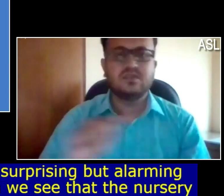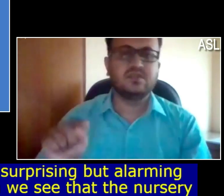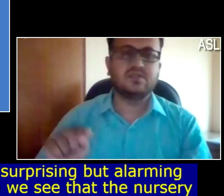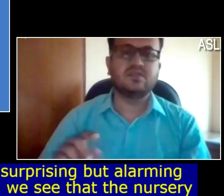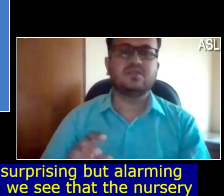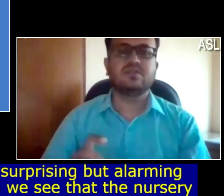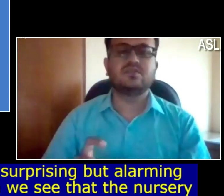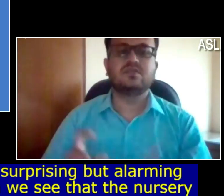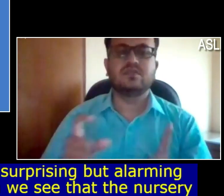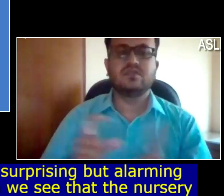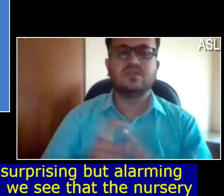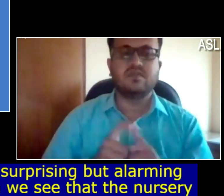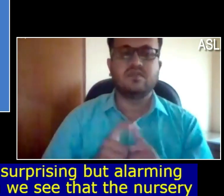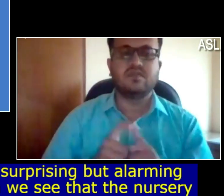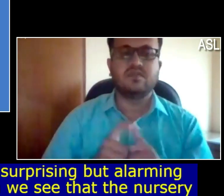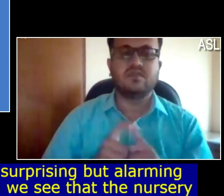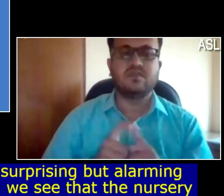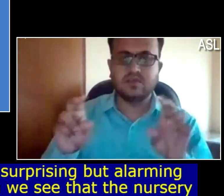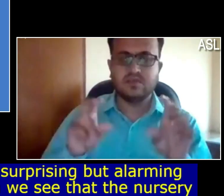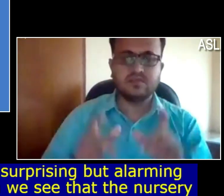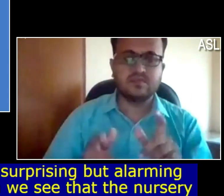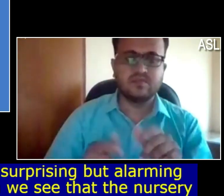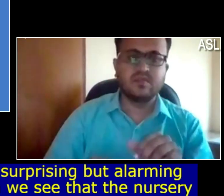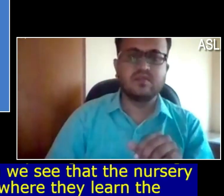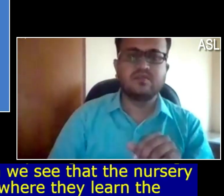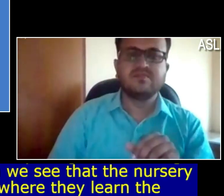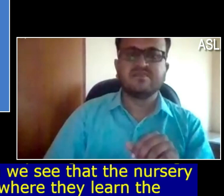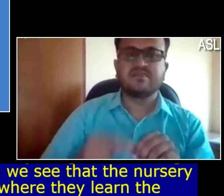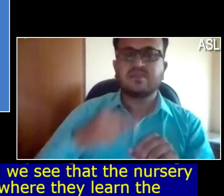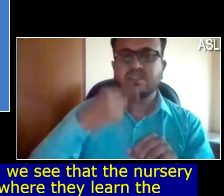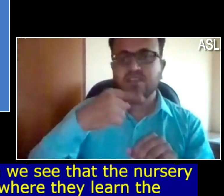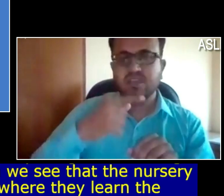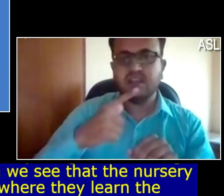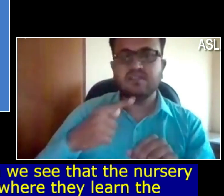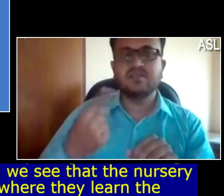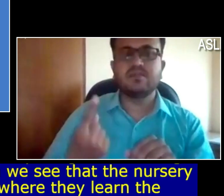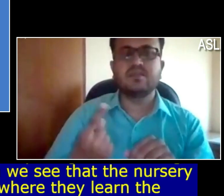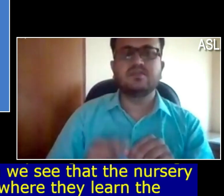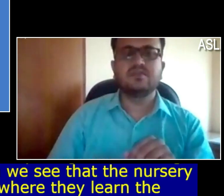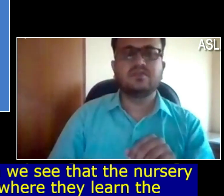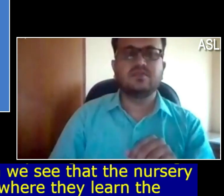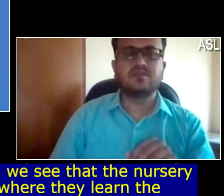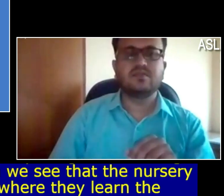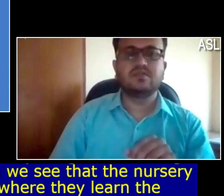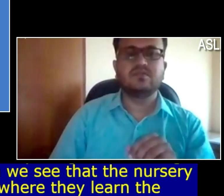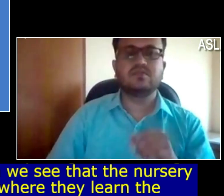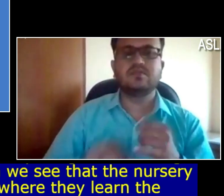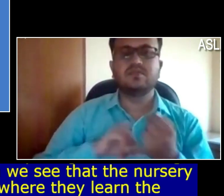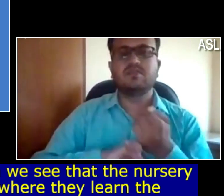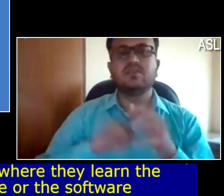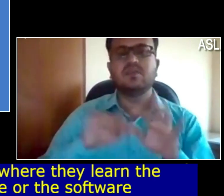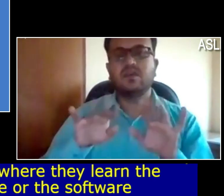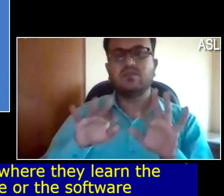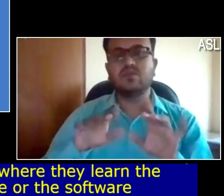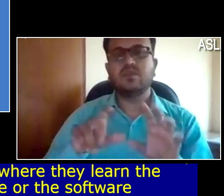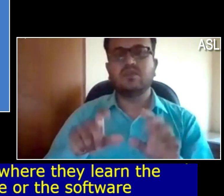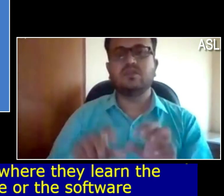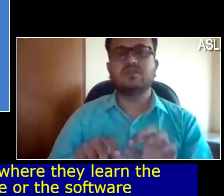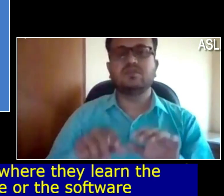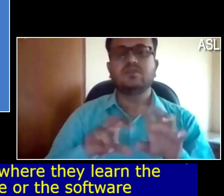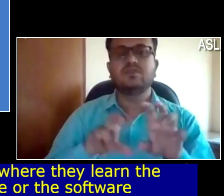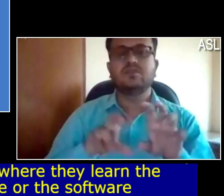they learn this coding languages or design the software, or the software courses like software engineering, the universities,